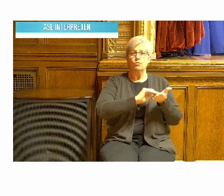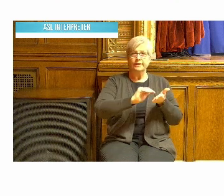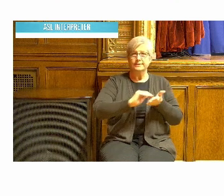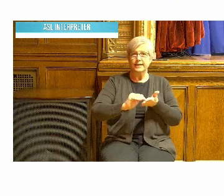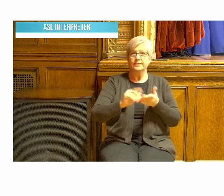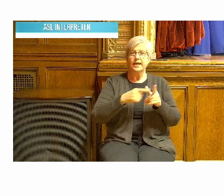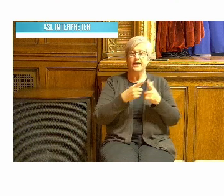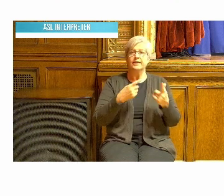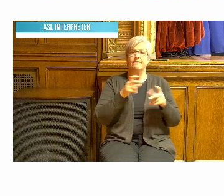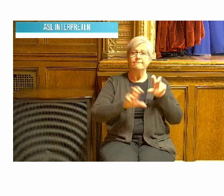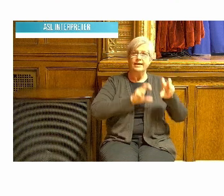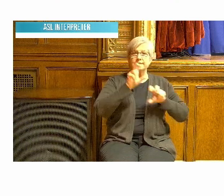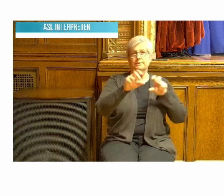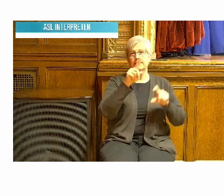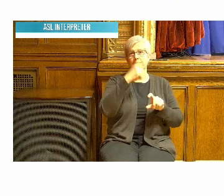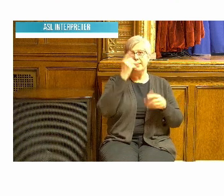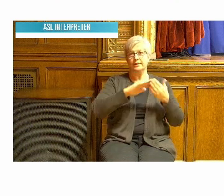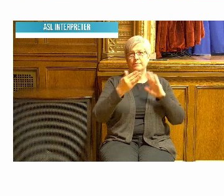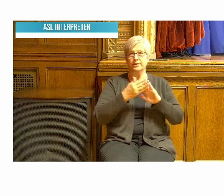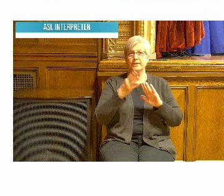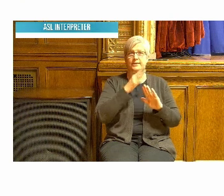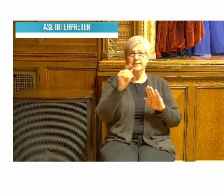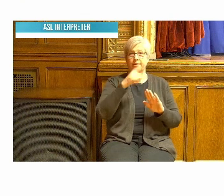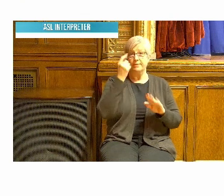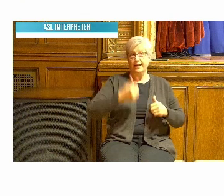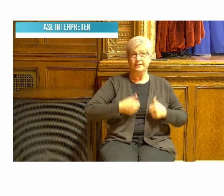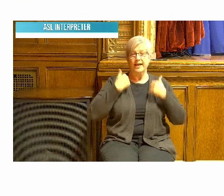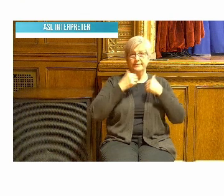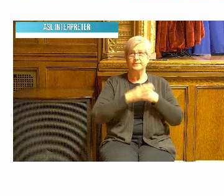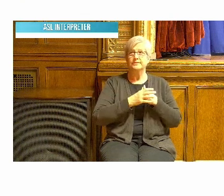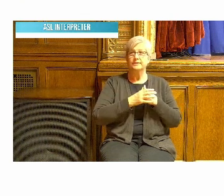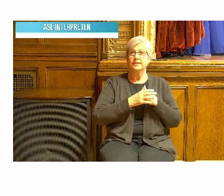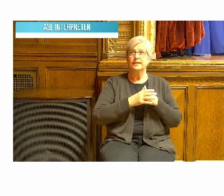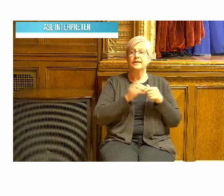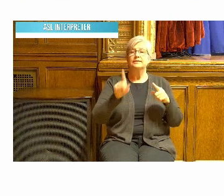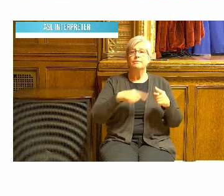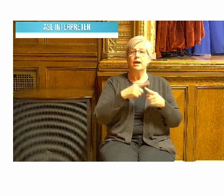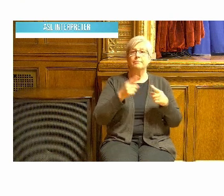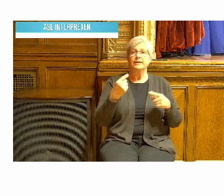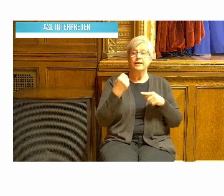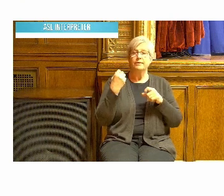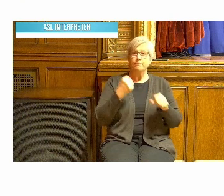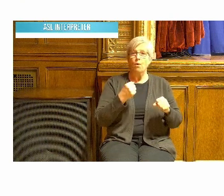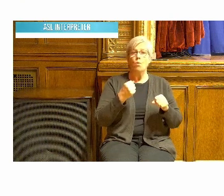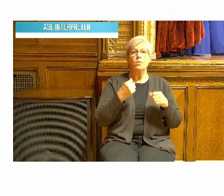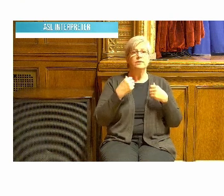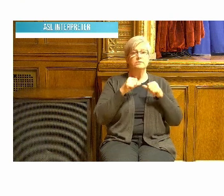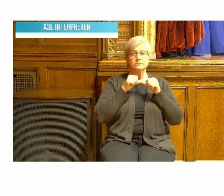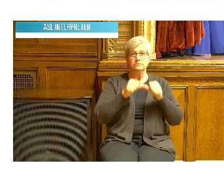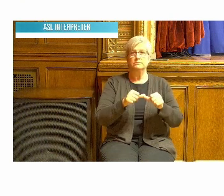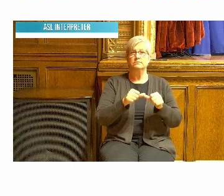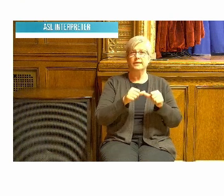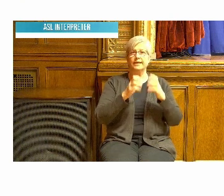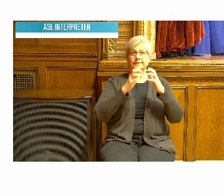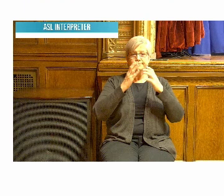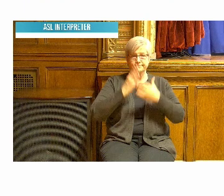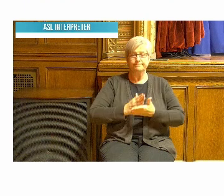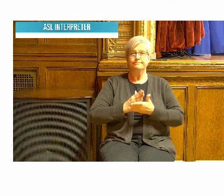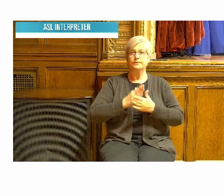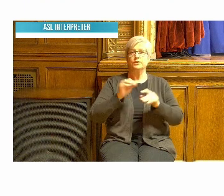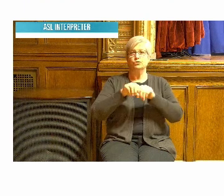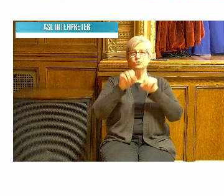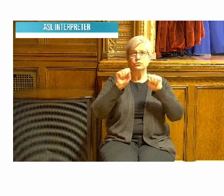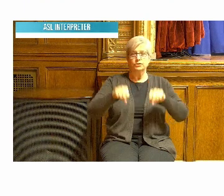reconciliation, and investment in Black communities and Black lives. It is about being bold and steadfast in dismantling the structures